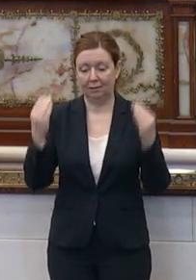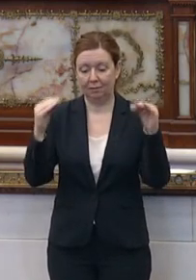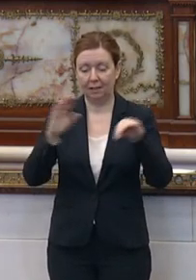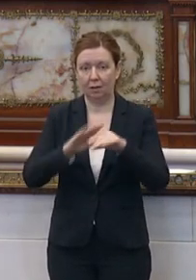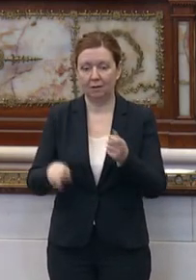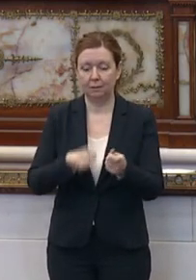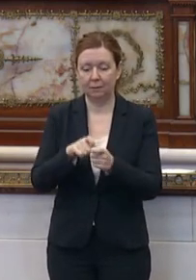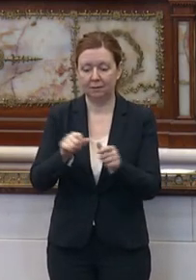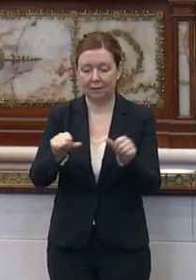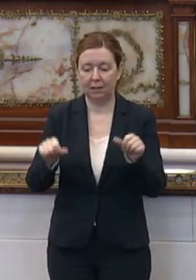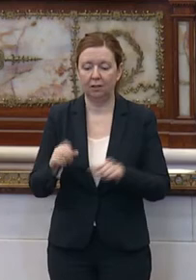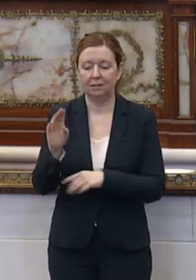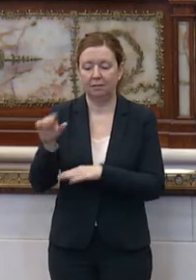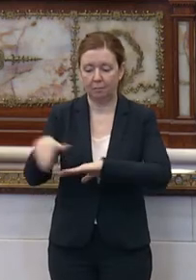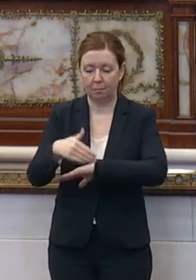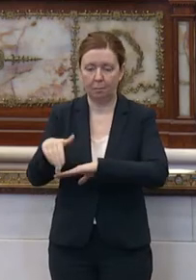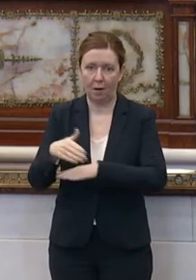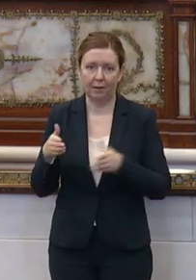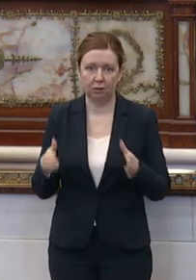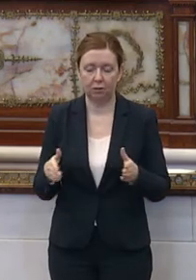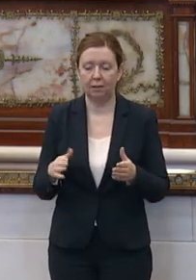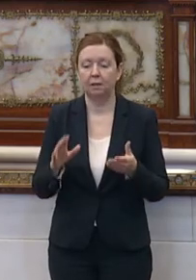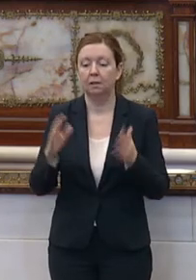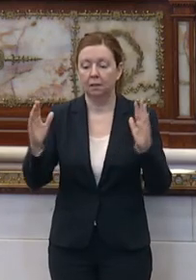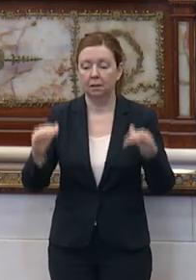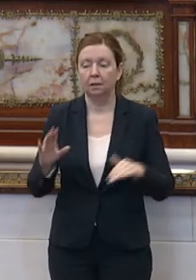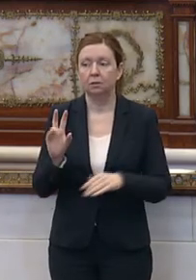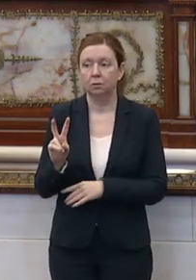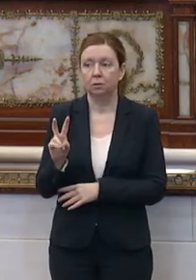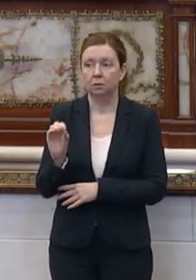on certain portions of Market Street. And bill number